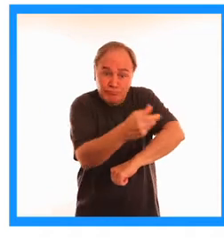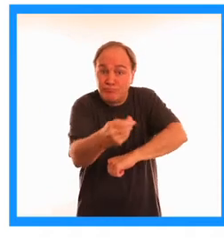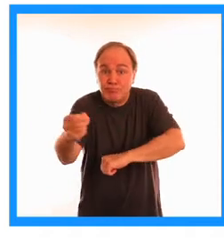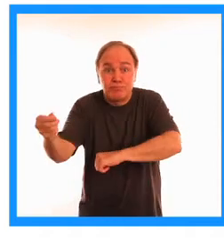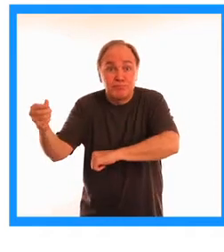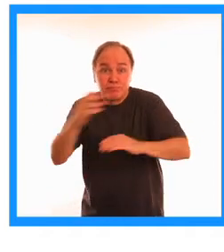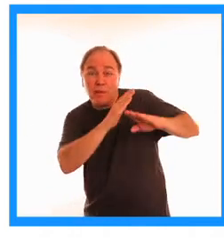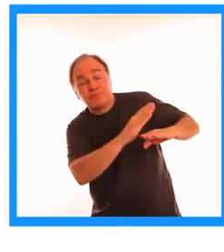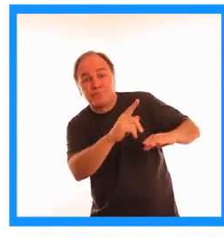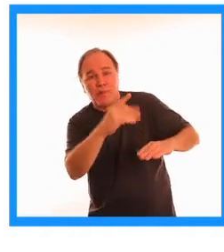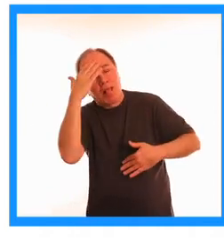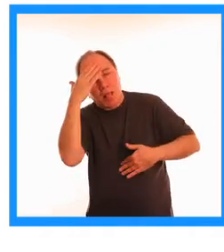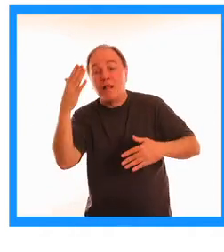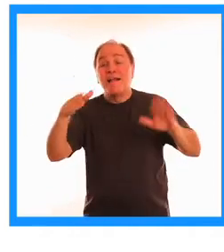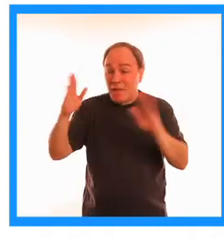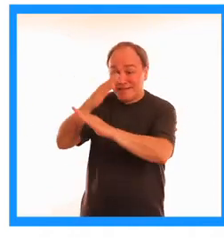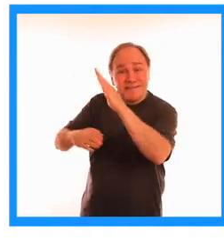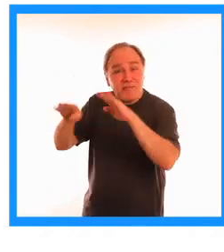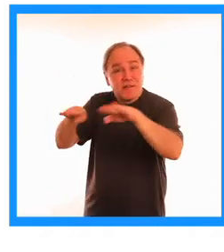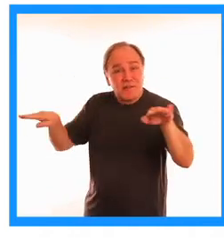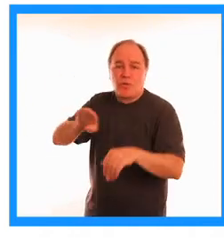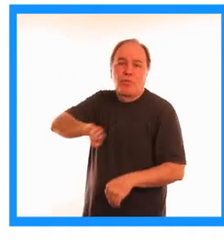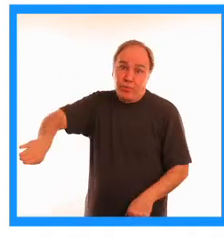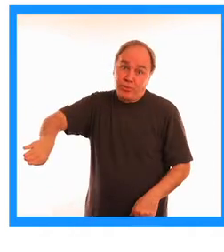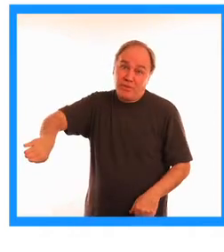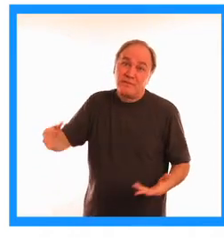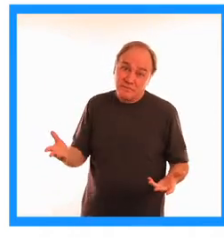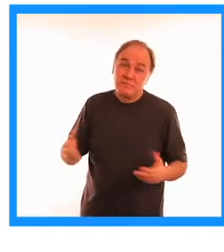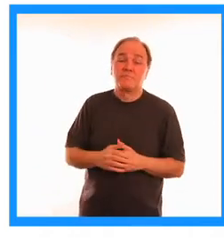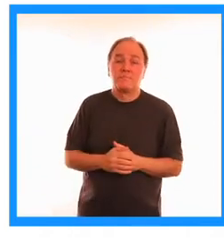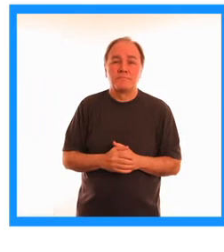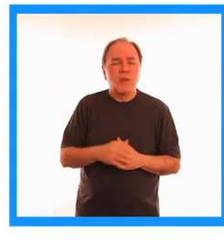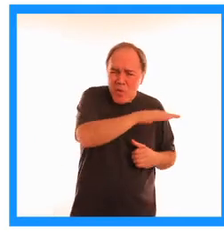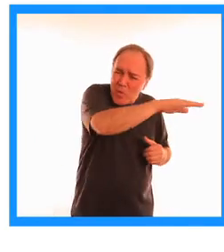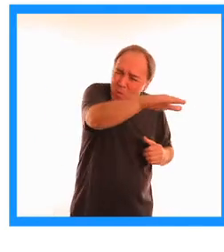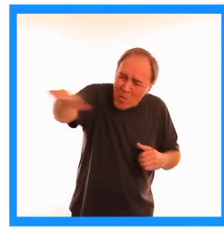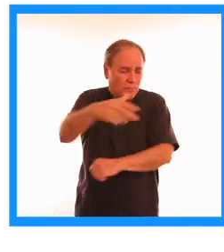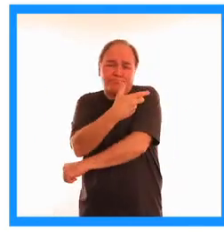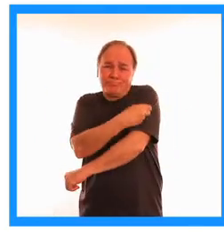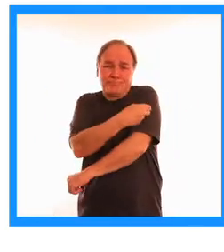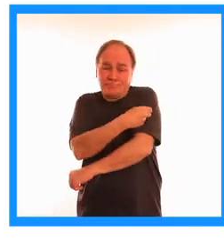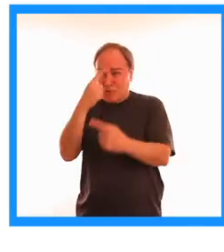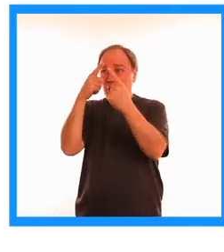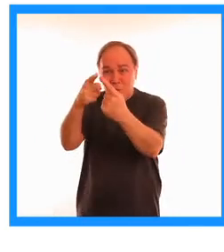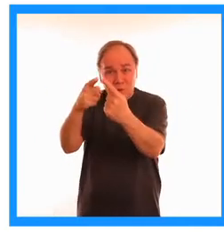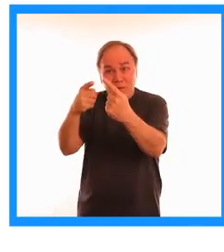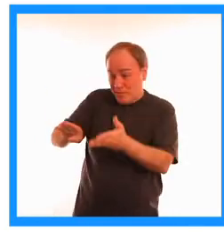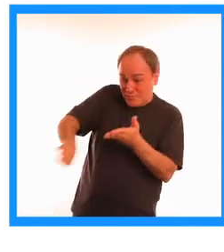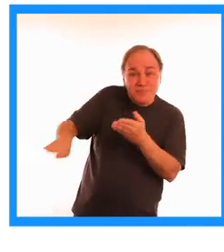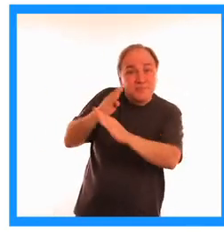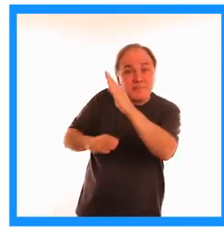lead to disabilities, it is also important to immunize children who are already disabled. Insufficient food or a diet short of